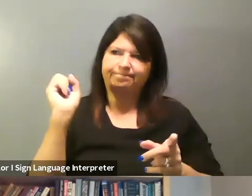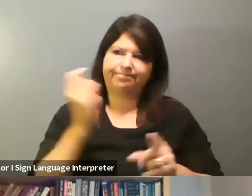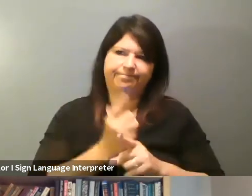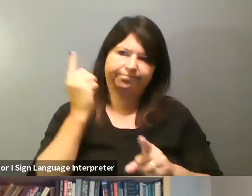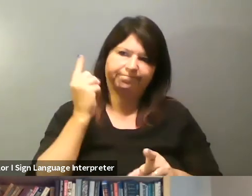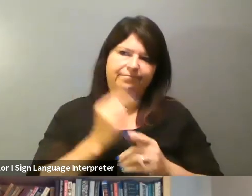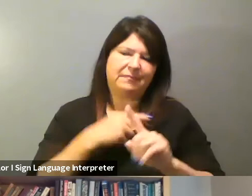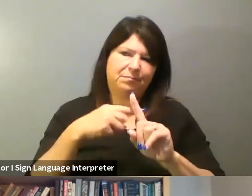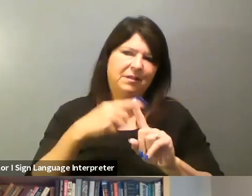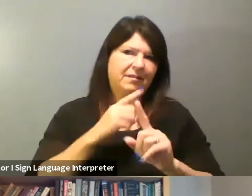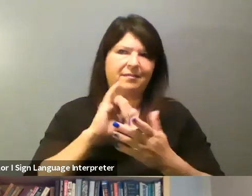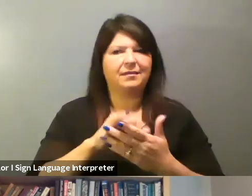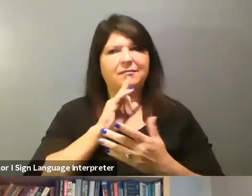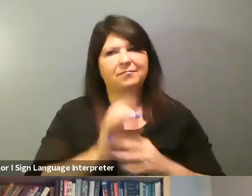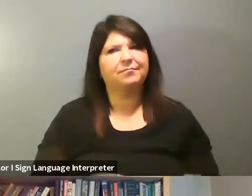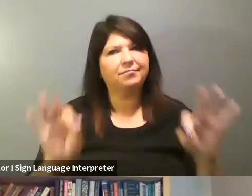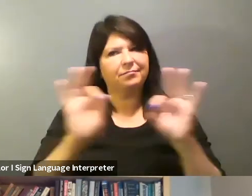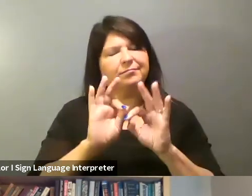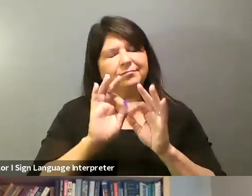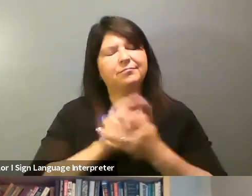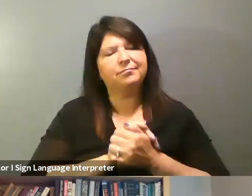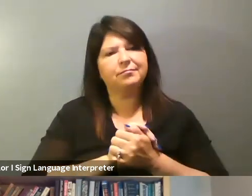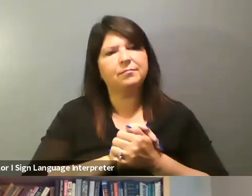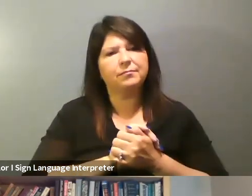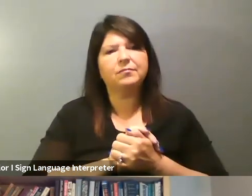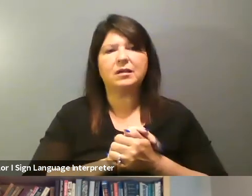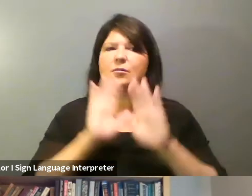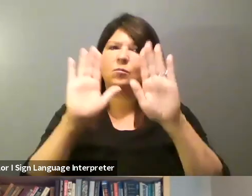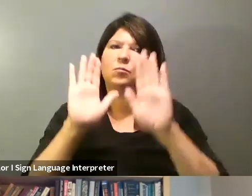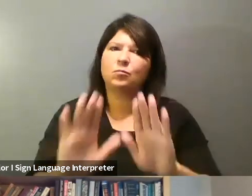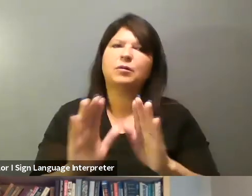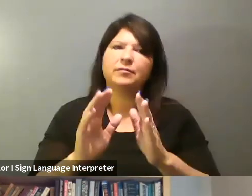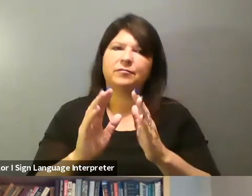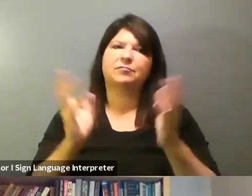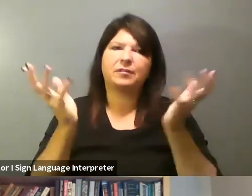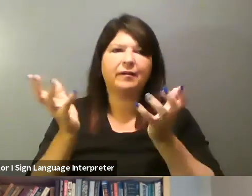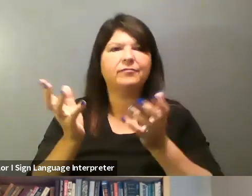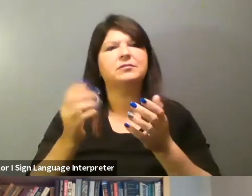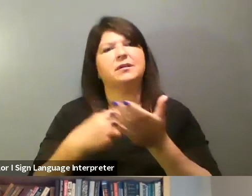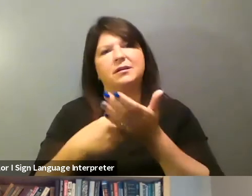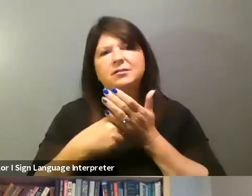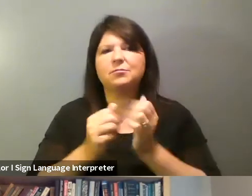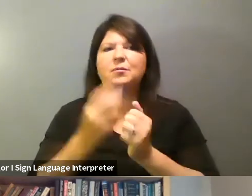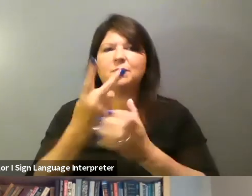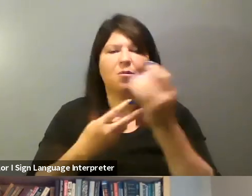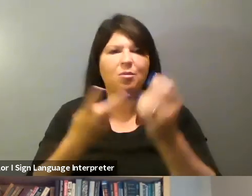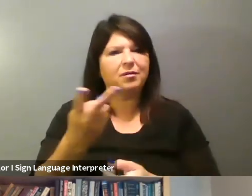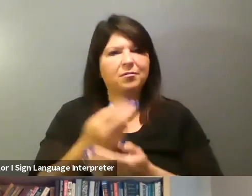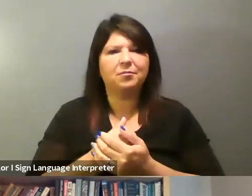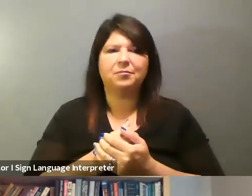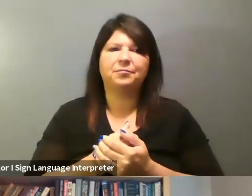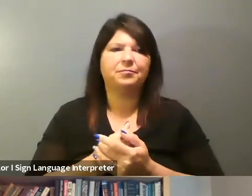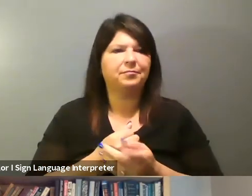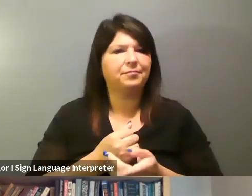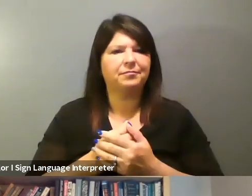a wonderful conversation with the both of you. I appreciate you joining us. And if someone wanted to see this film again,